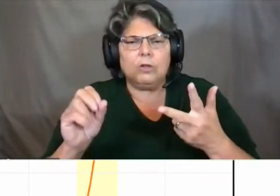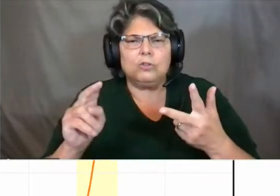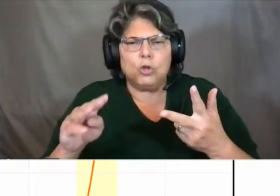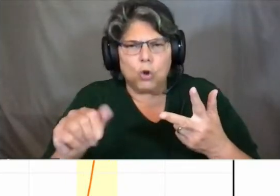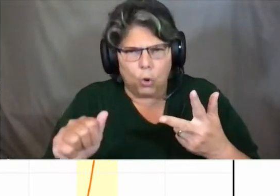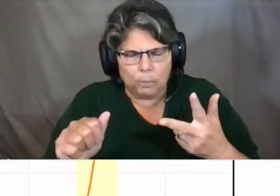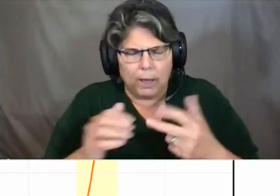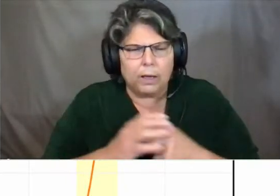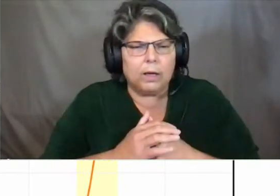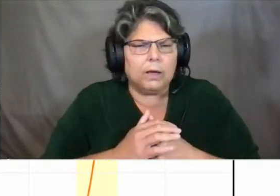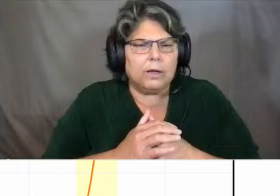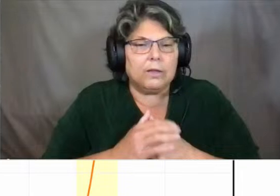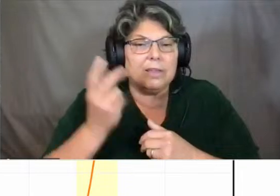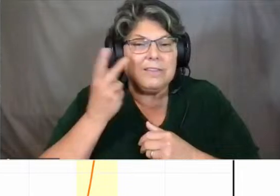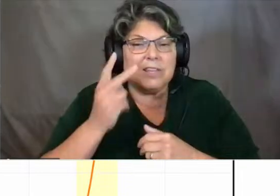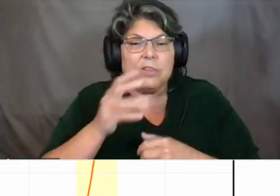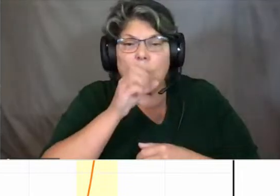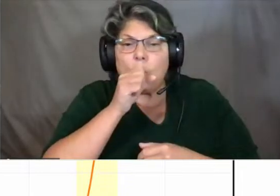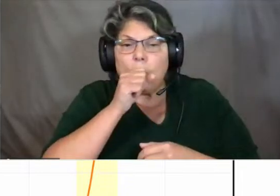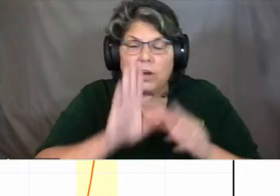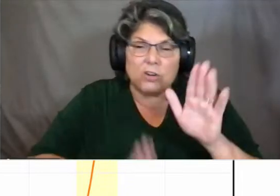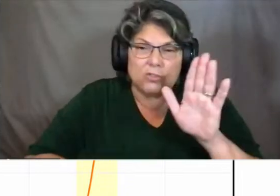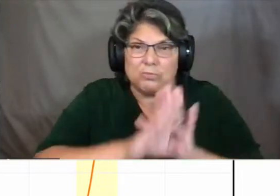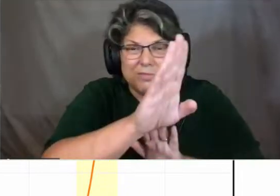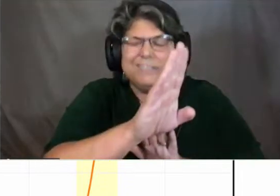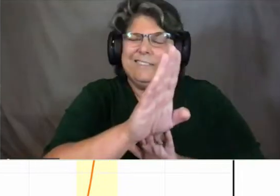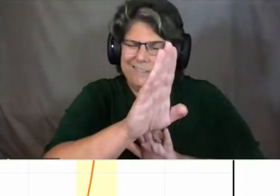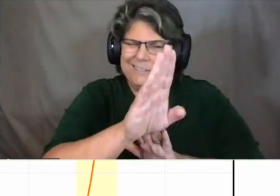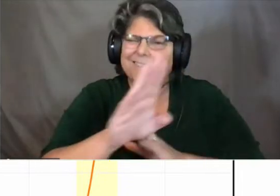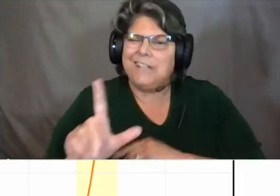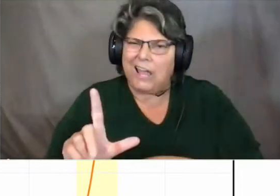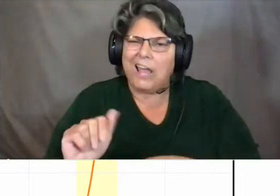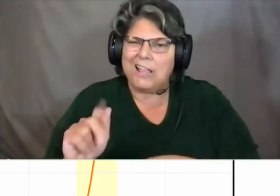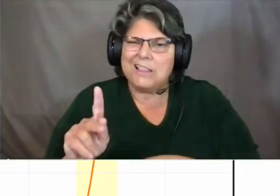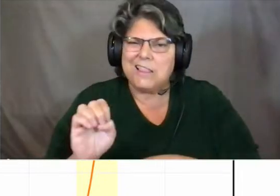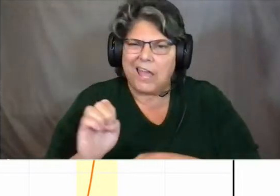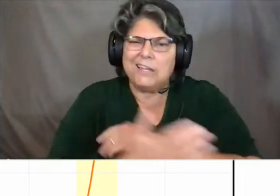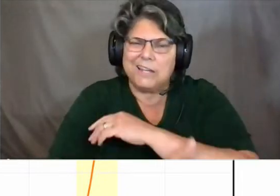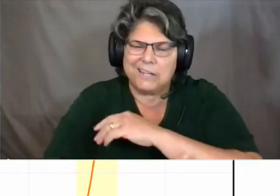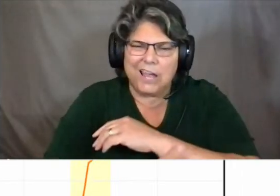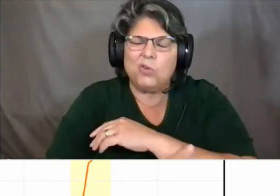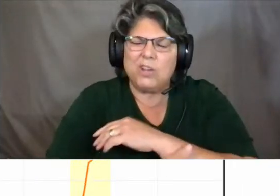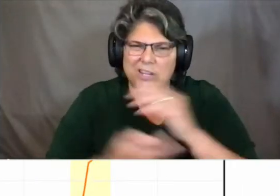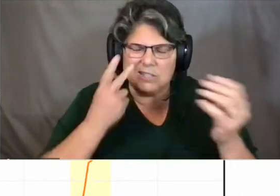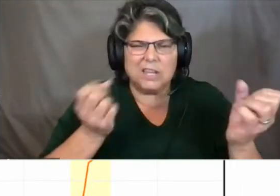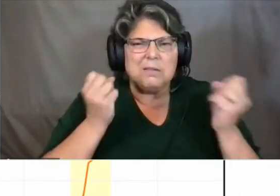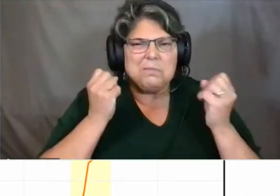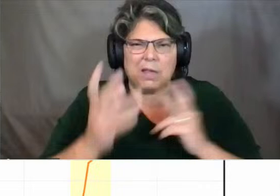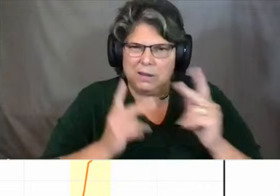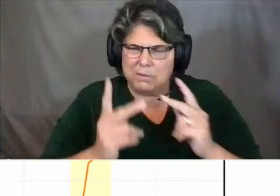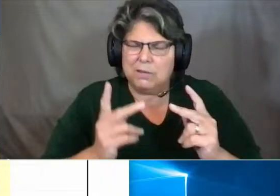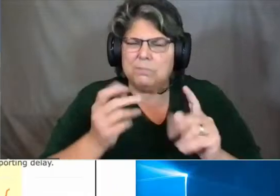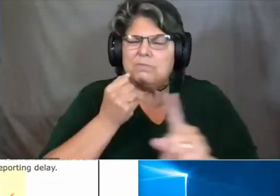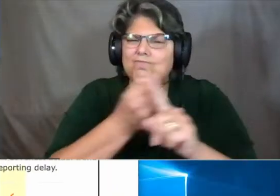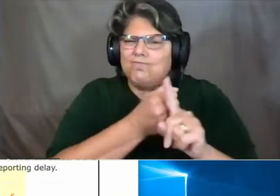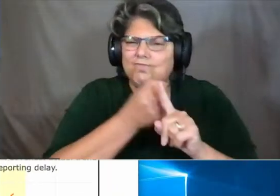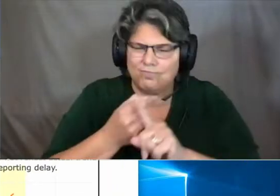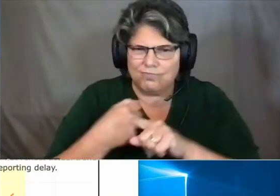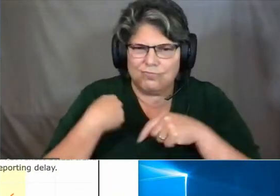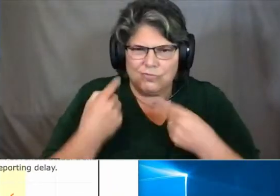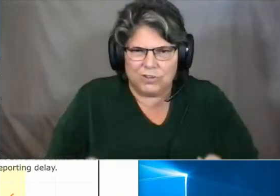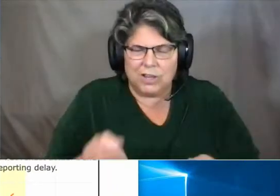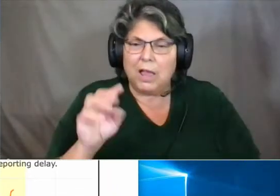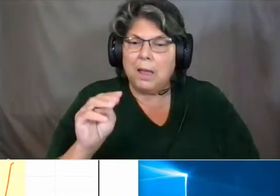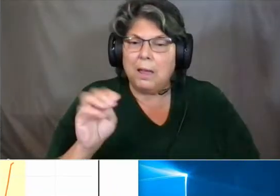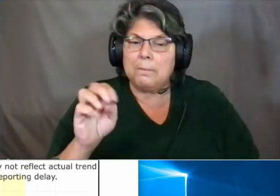You'll notice that big orange spike is Lake County, which is seeing a large amount of cases recently. Mendocino County is the